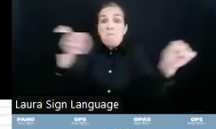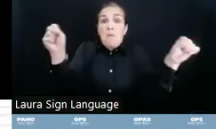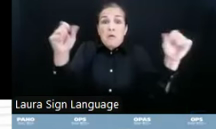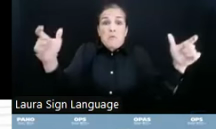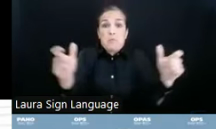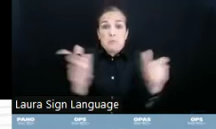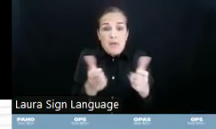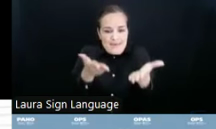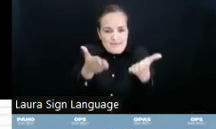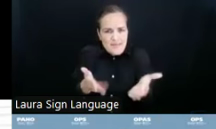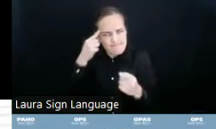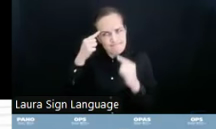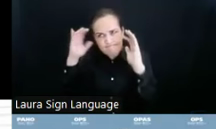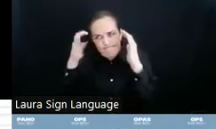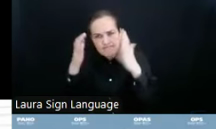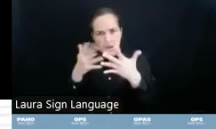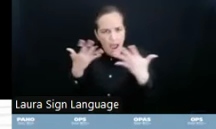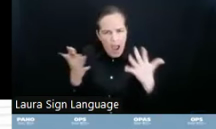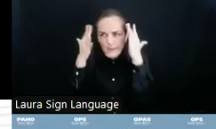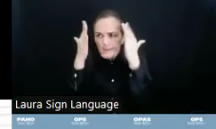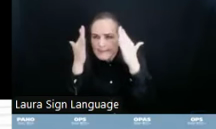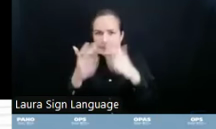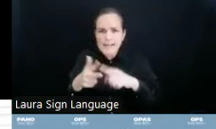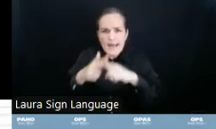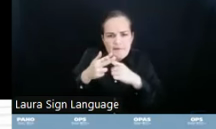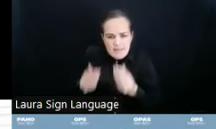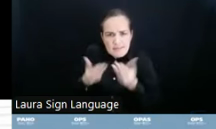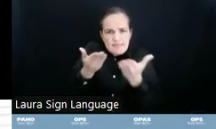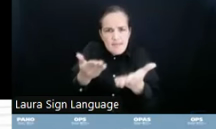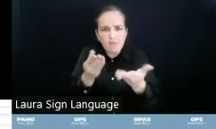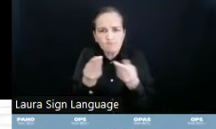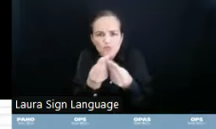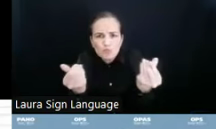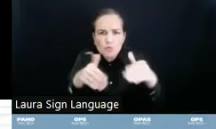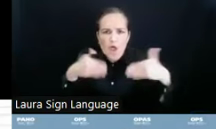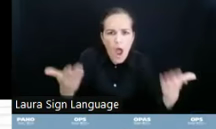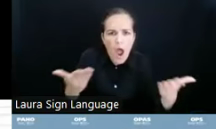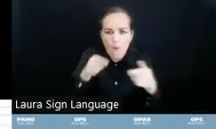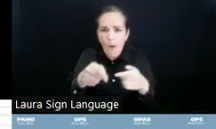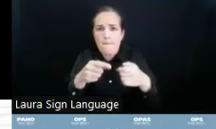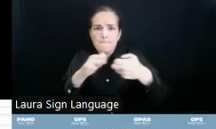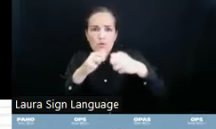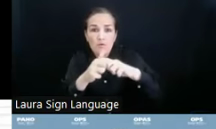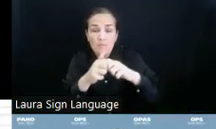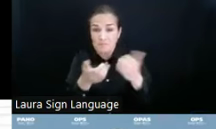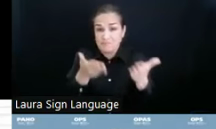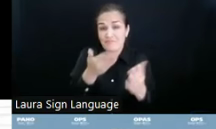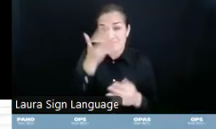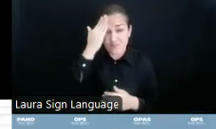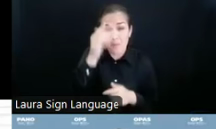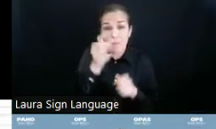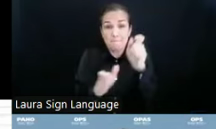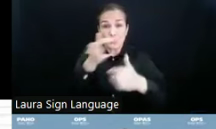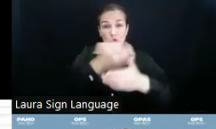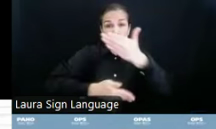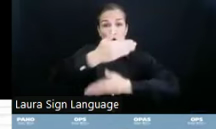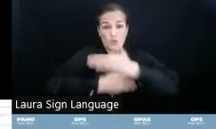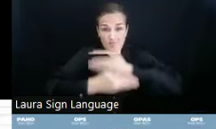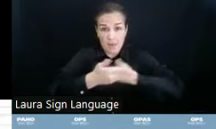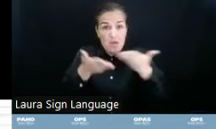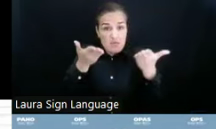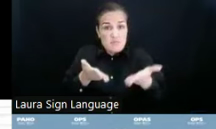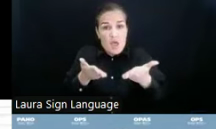need a to take implementar into account to mecanismos de implement abordar tools este problema. that will tackle with Sabemos hoy this en día que las problem. personas con We discapacidad know that tienen que people with experimentar